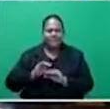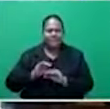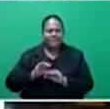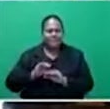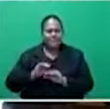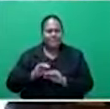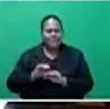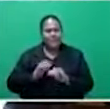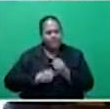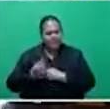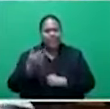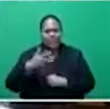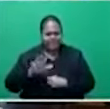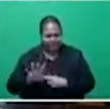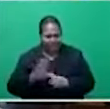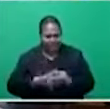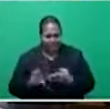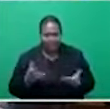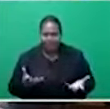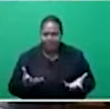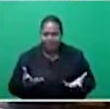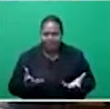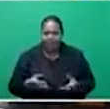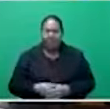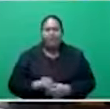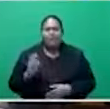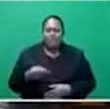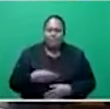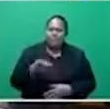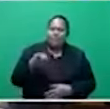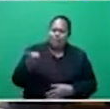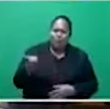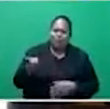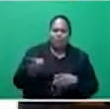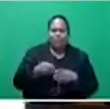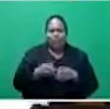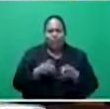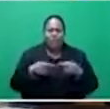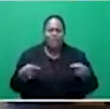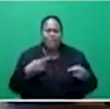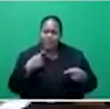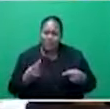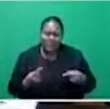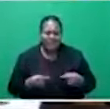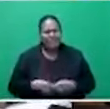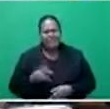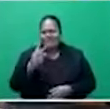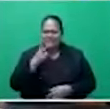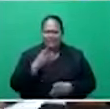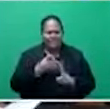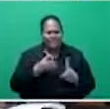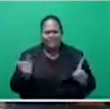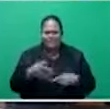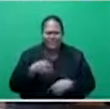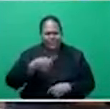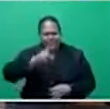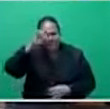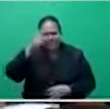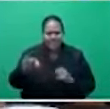So, Honourable Prasad to say this, Honourable Tikundua to say this, is actually completely misleading. They don't understand basic